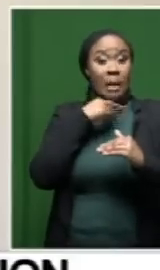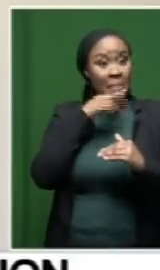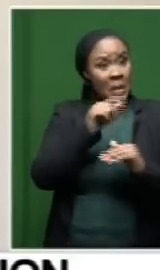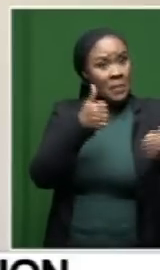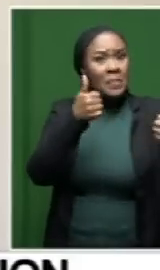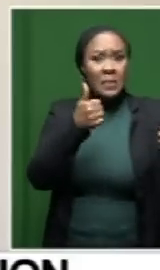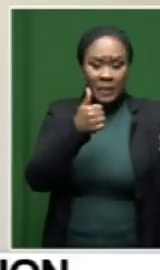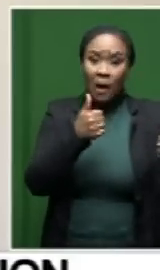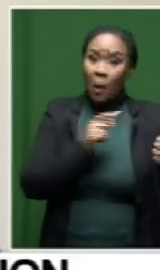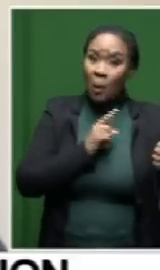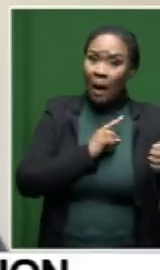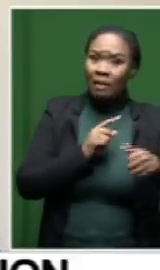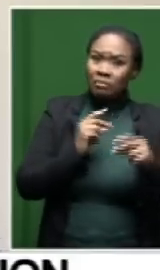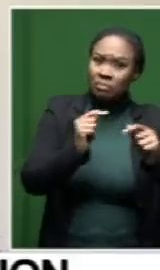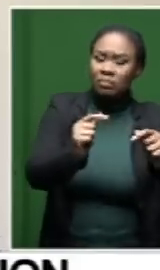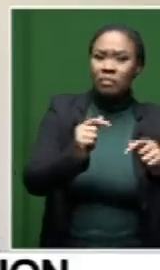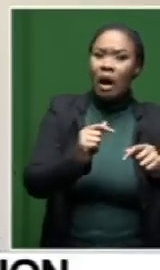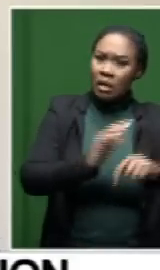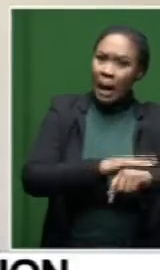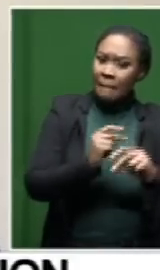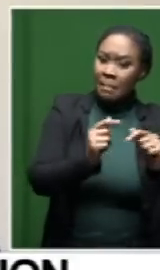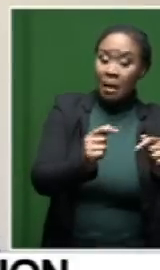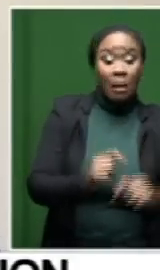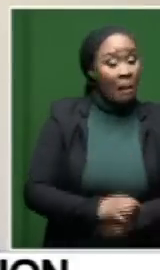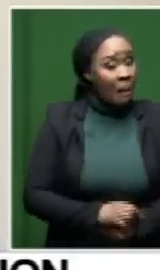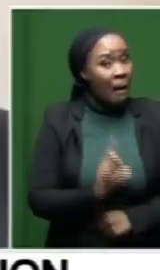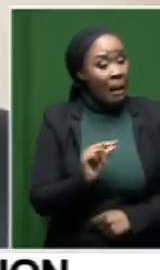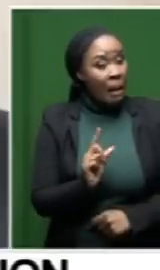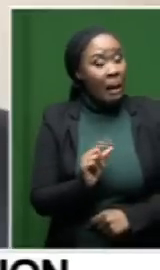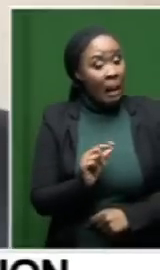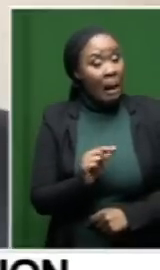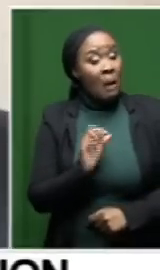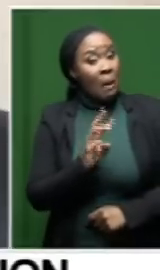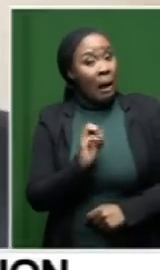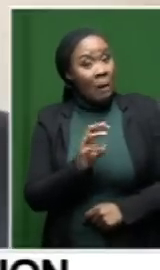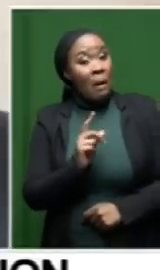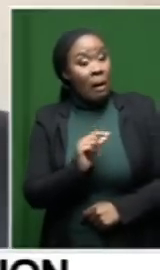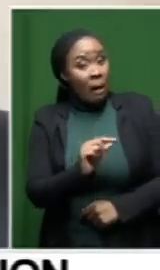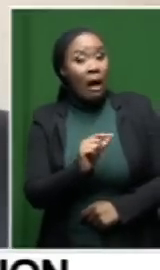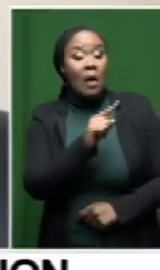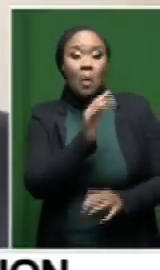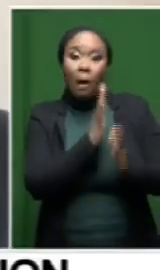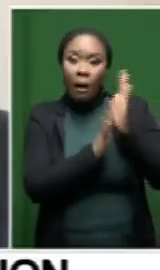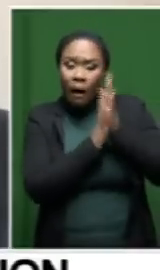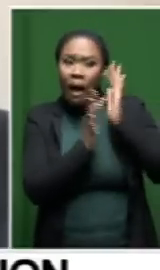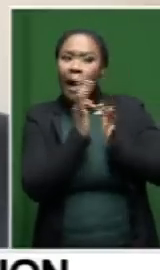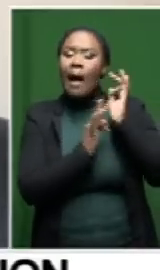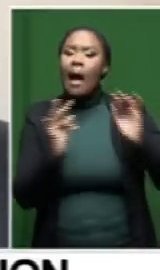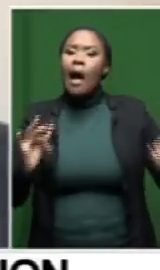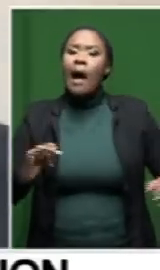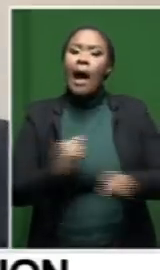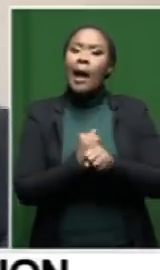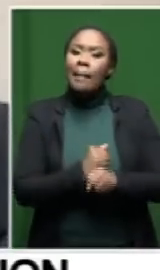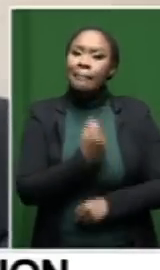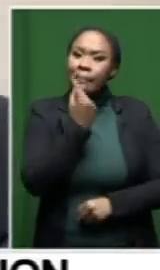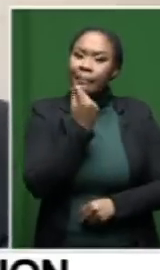job in finishing this report timelessly. Yeah. Well, I mean, it's so good getting an explanation from you, because